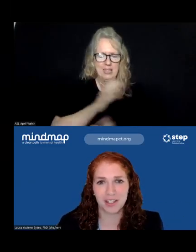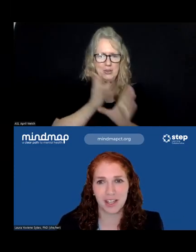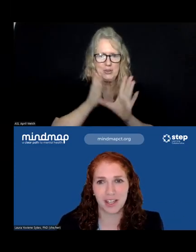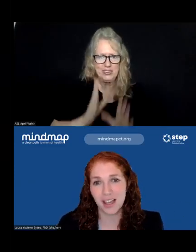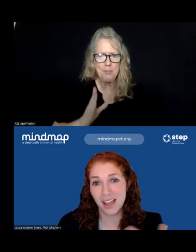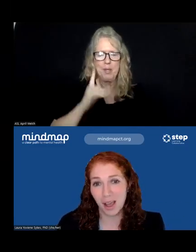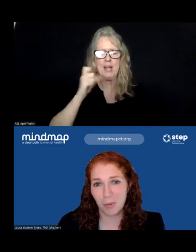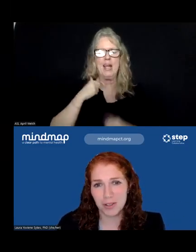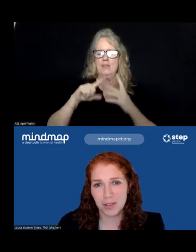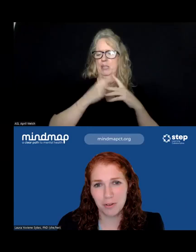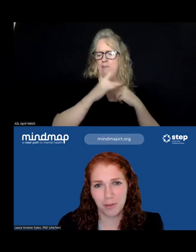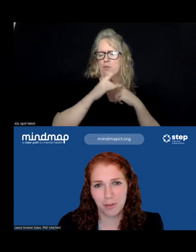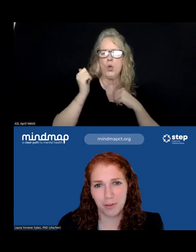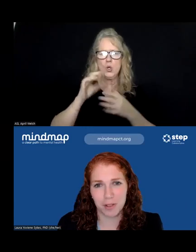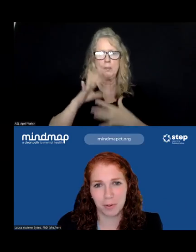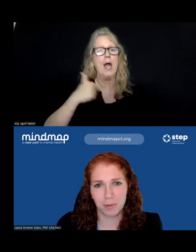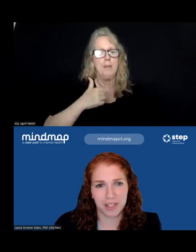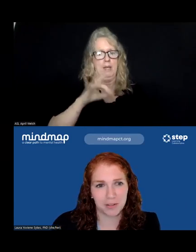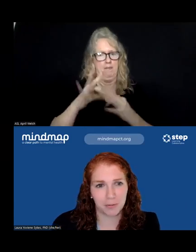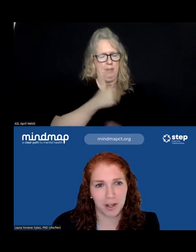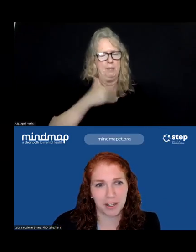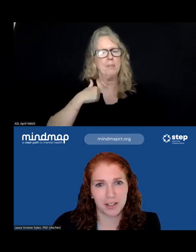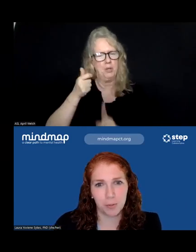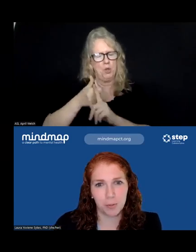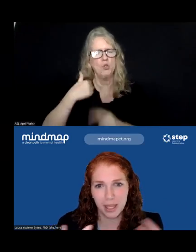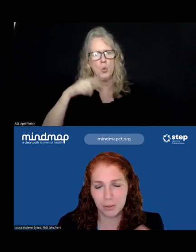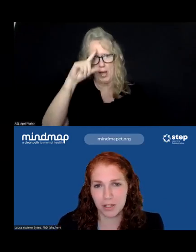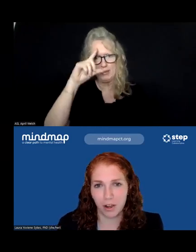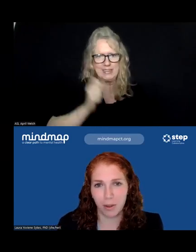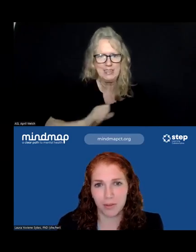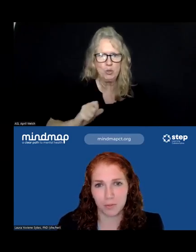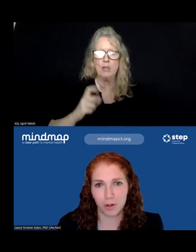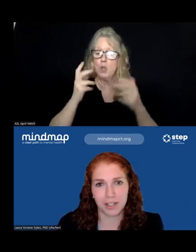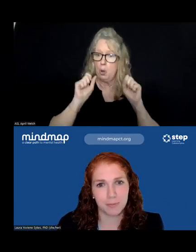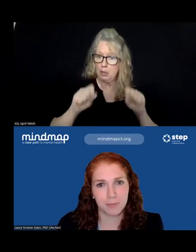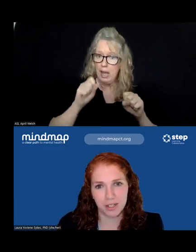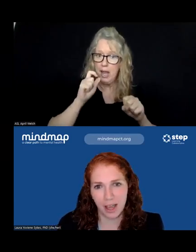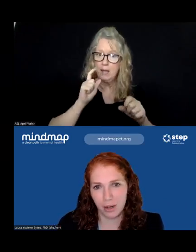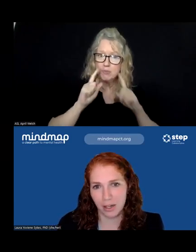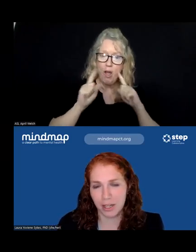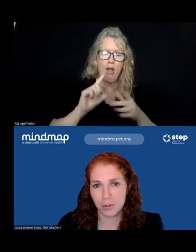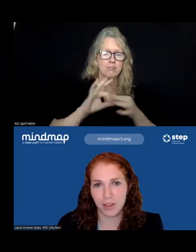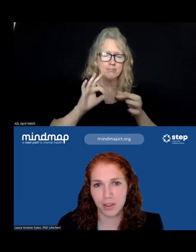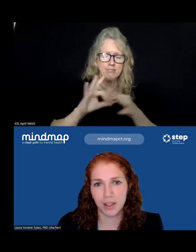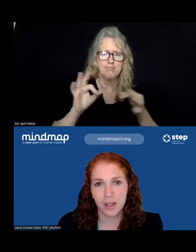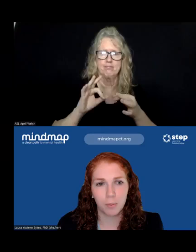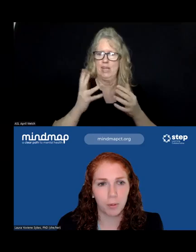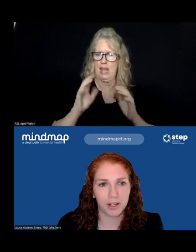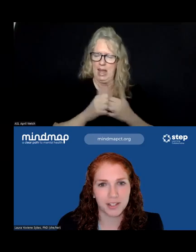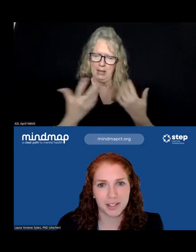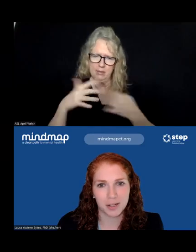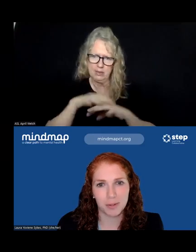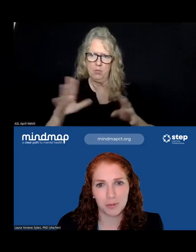early psychosis, I'm also a family member of someone with schizophrenia. And so being able to talk about this work, especially how it integrates with the